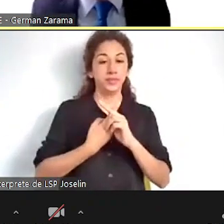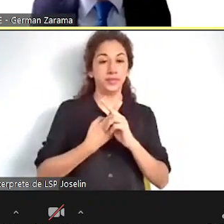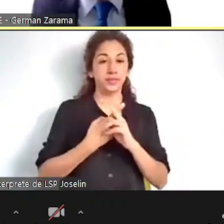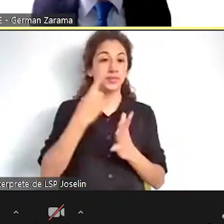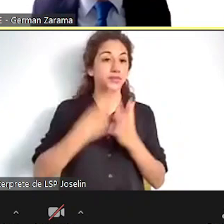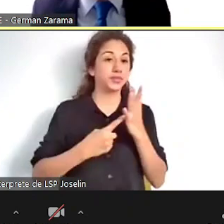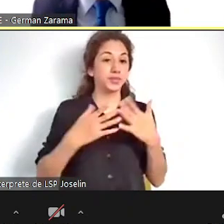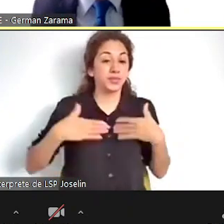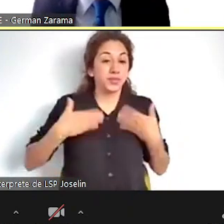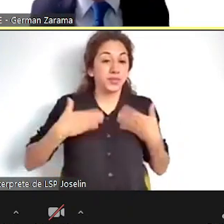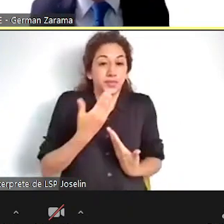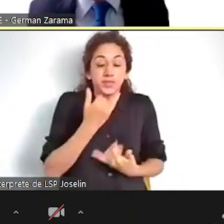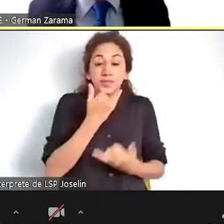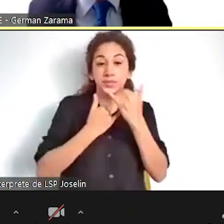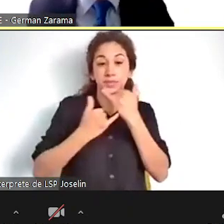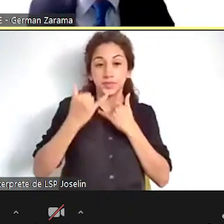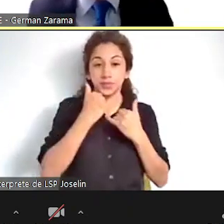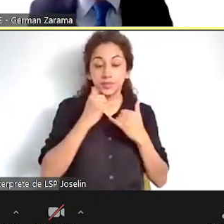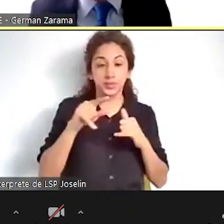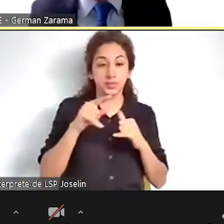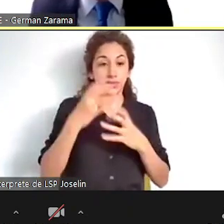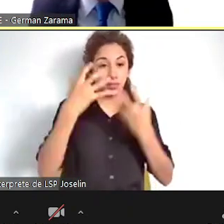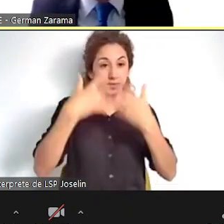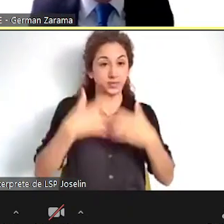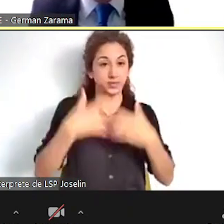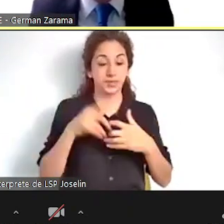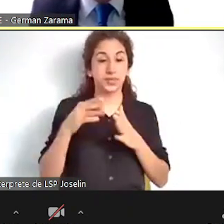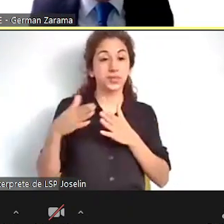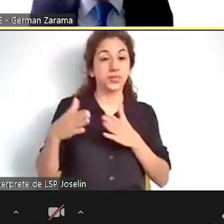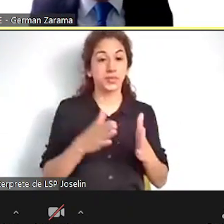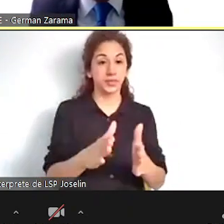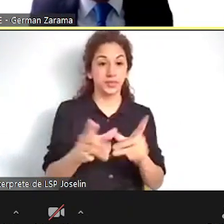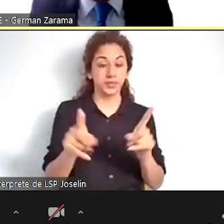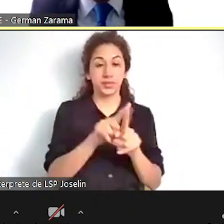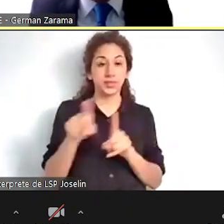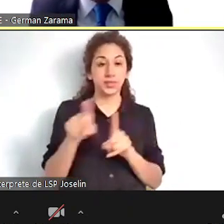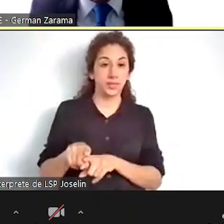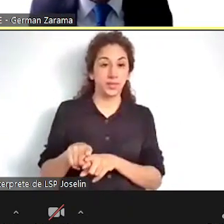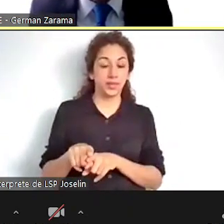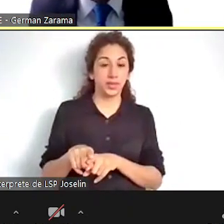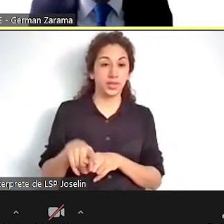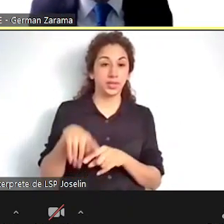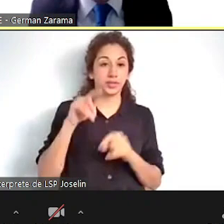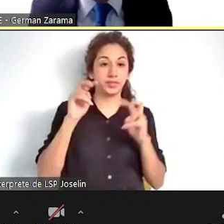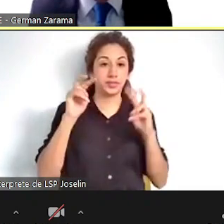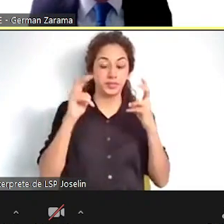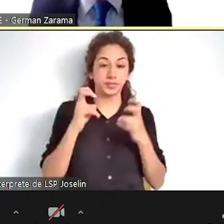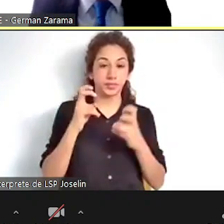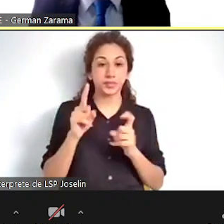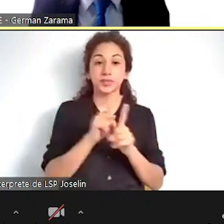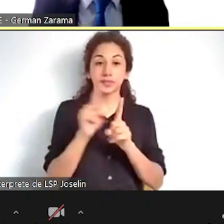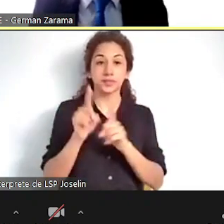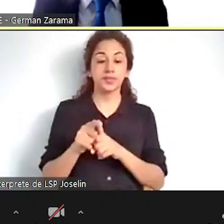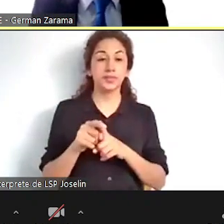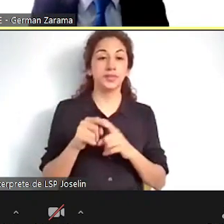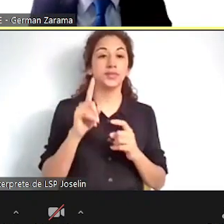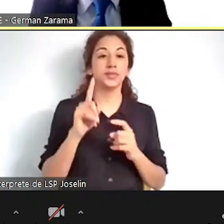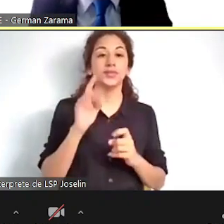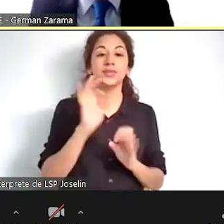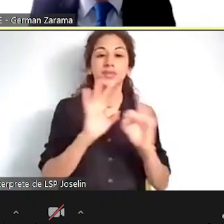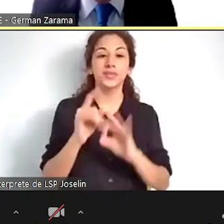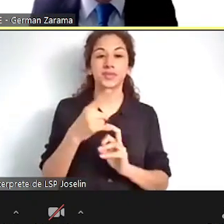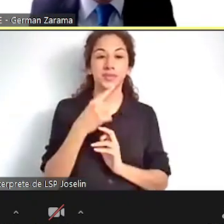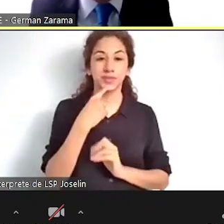relevant and to start to see what are the mistakes uh what are the role that the former companies can start with this due diligence